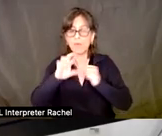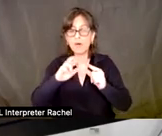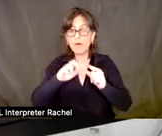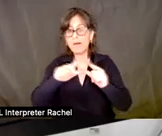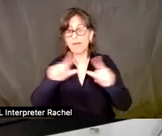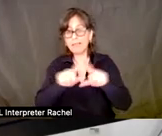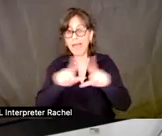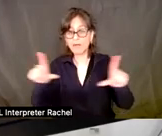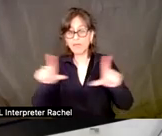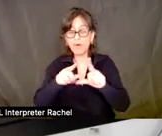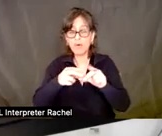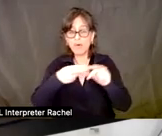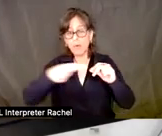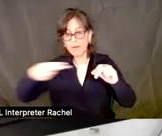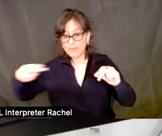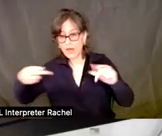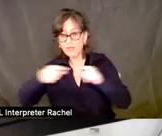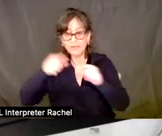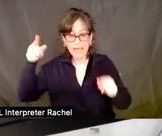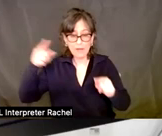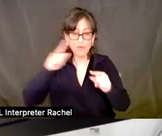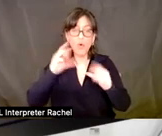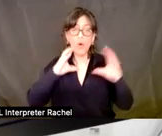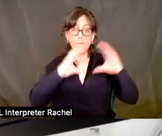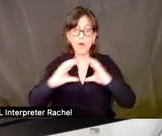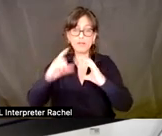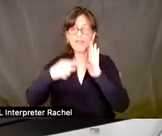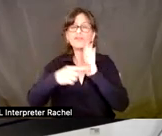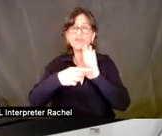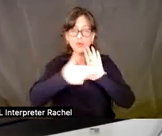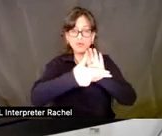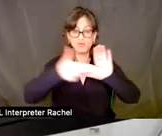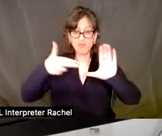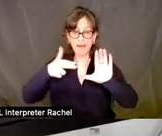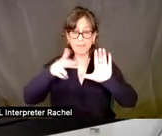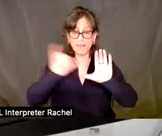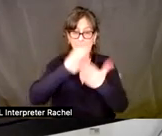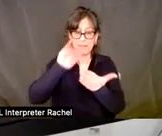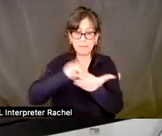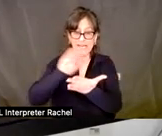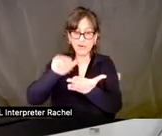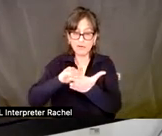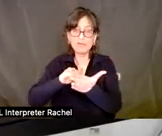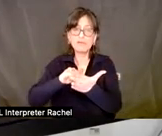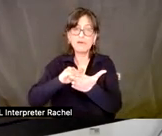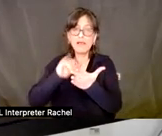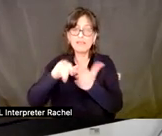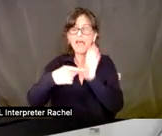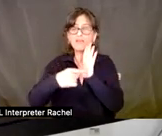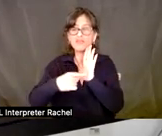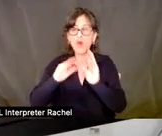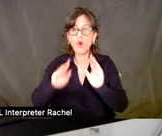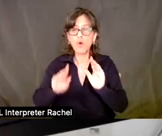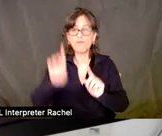movement, whereas beach balls that are showing the stripes, like the ones in the middle, show vertical